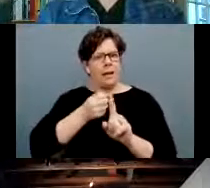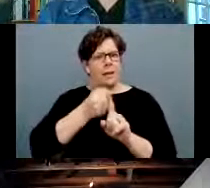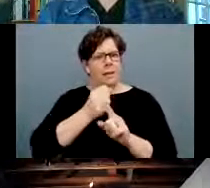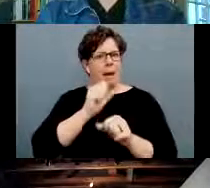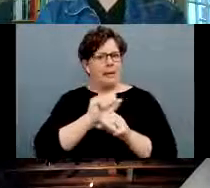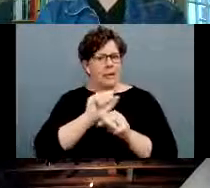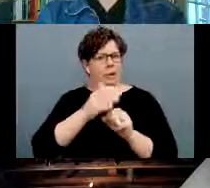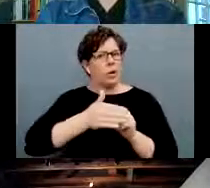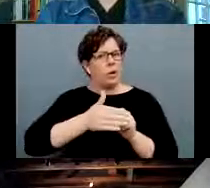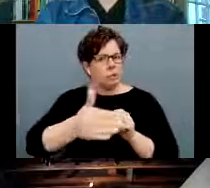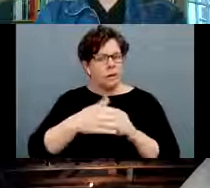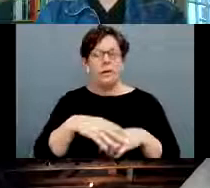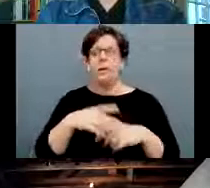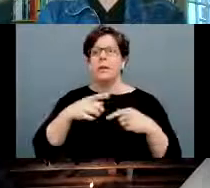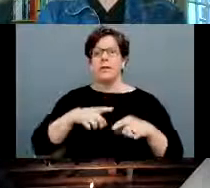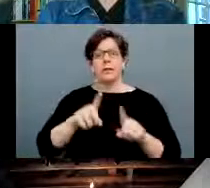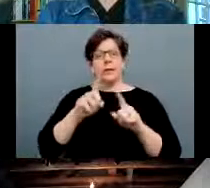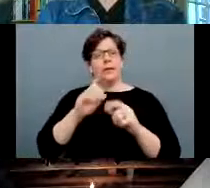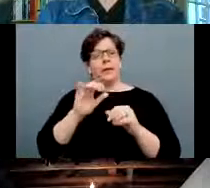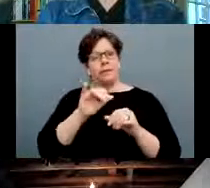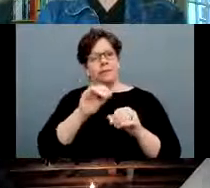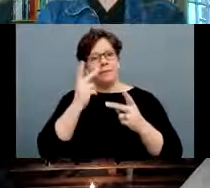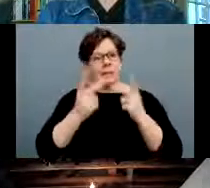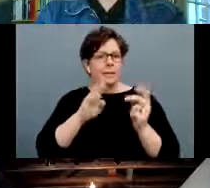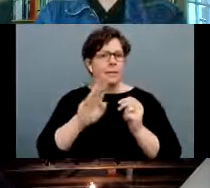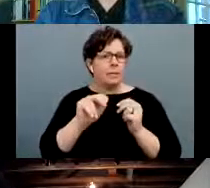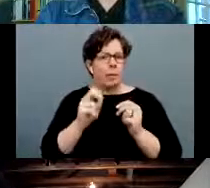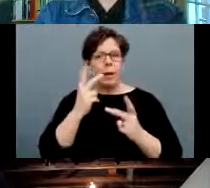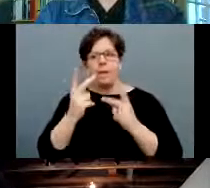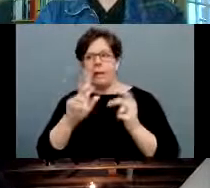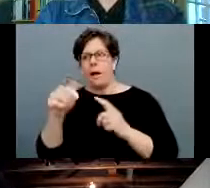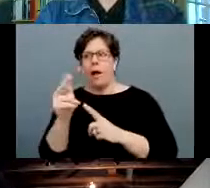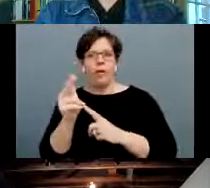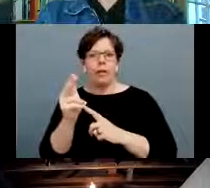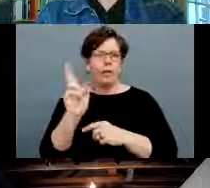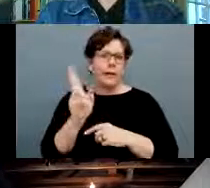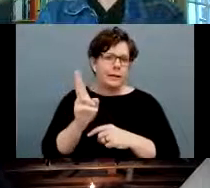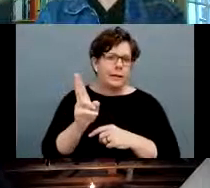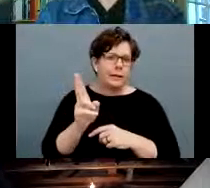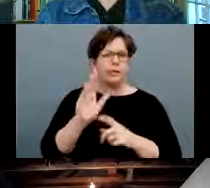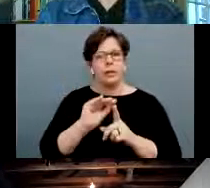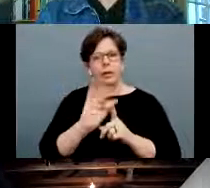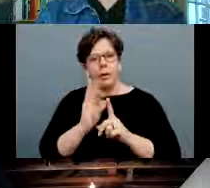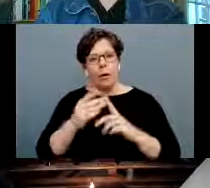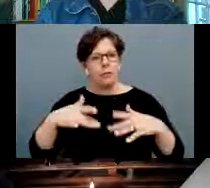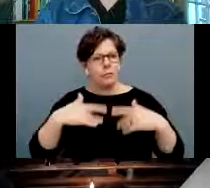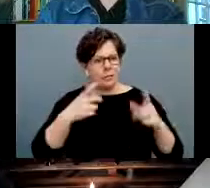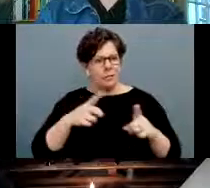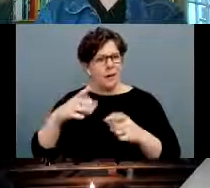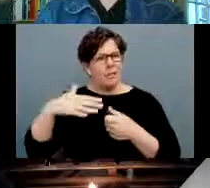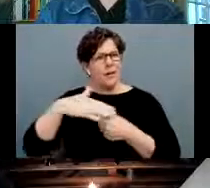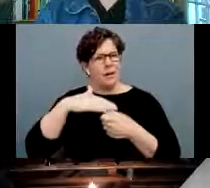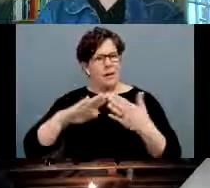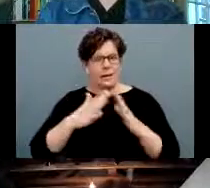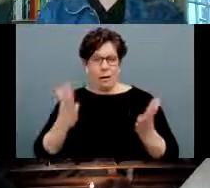in Boise, I had the pleasure of enjoying some of the other historical and cultural resources the city has to offer. And I would urge all of you to